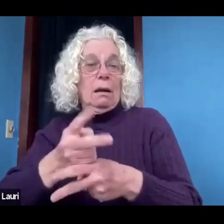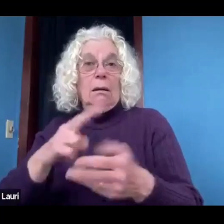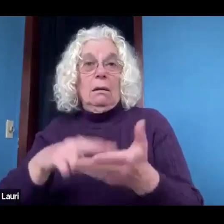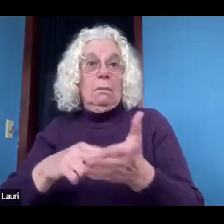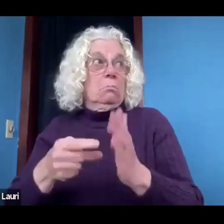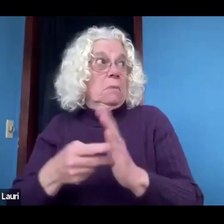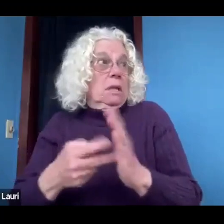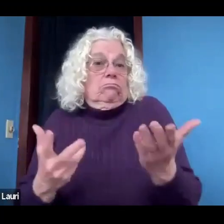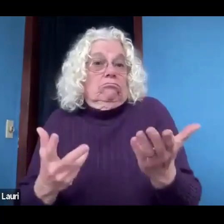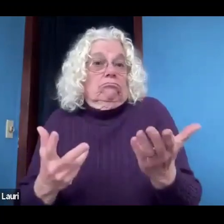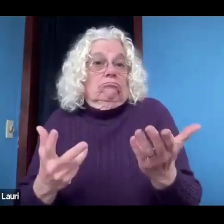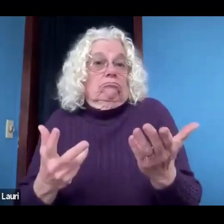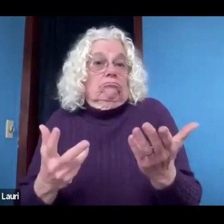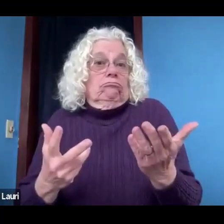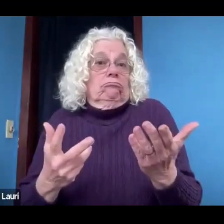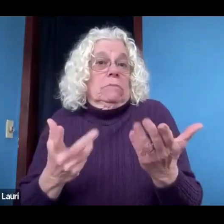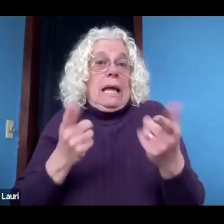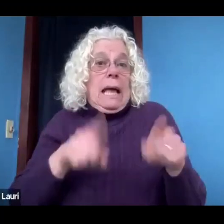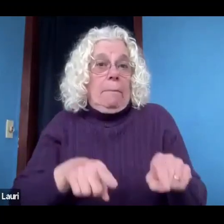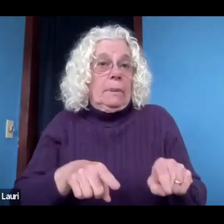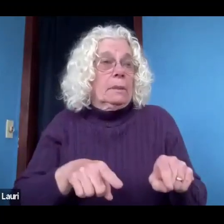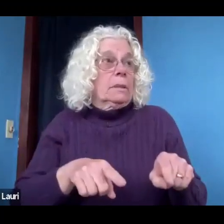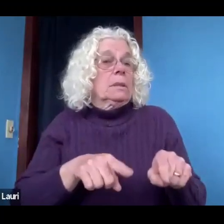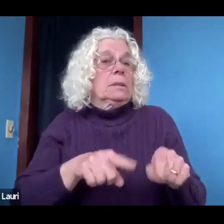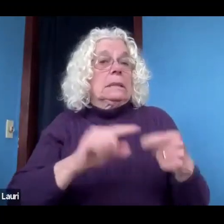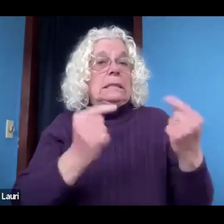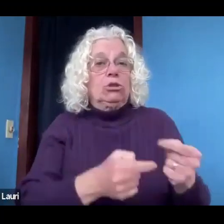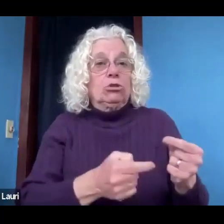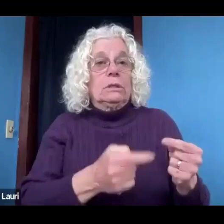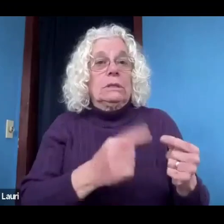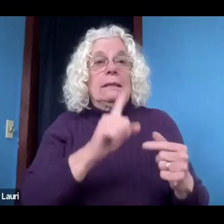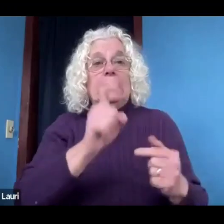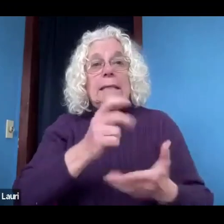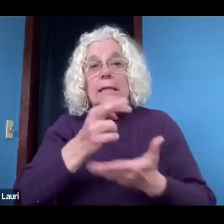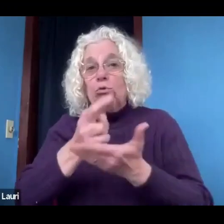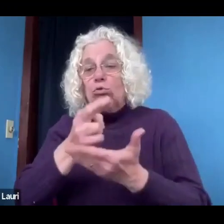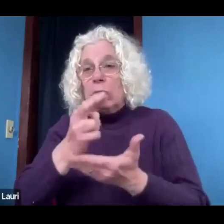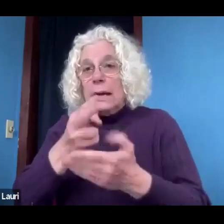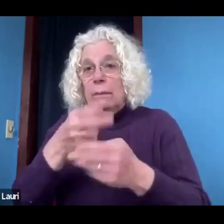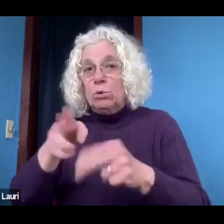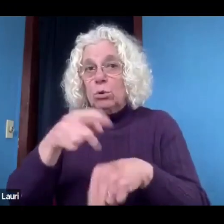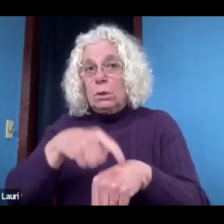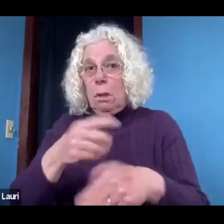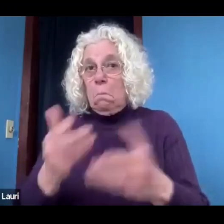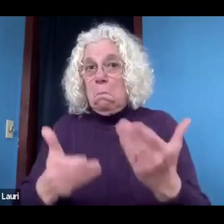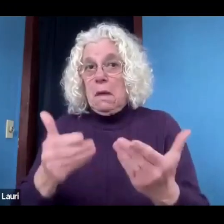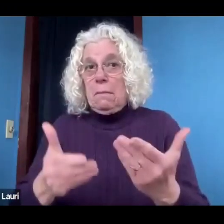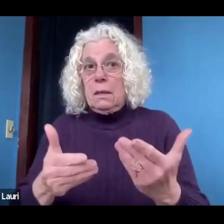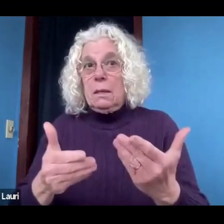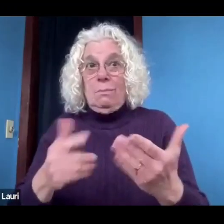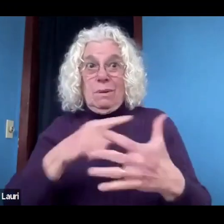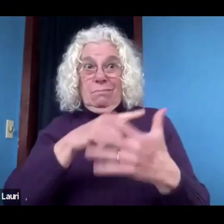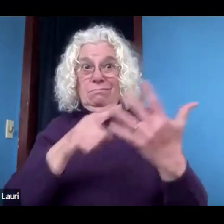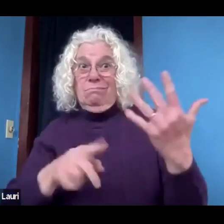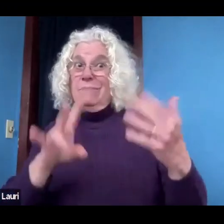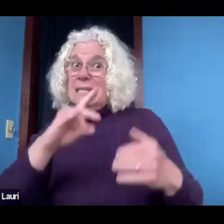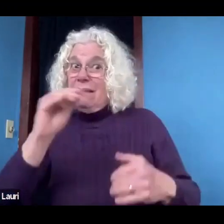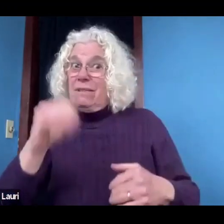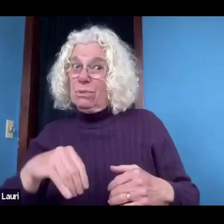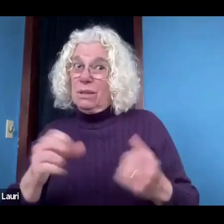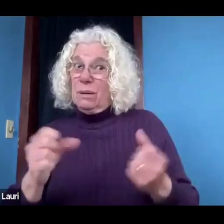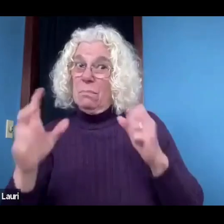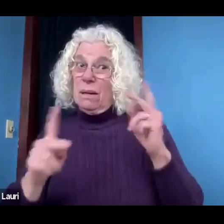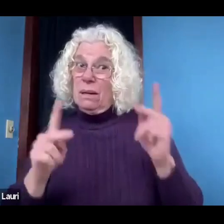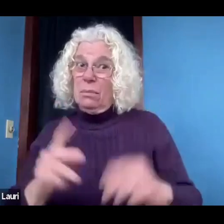be after a rehab stay or after an injury, things like that, and going into rehab. But that's a lot of people, right? And then the